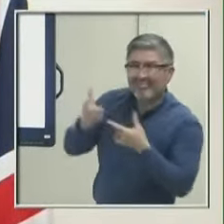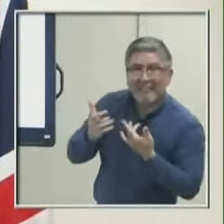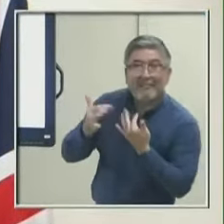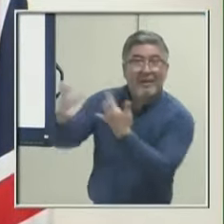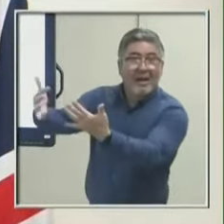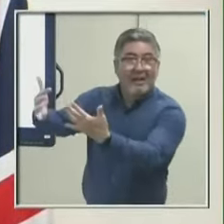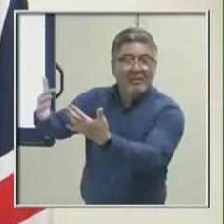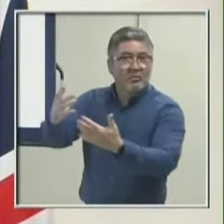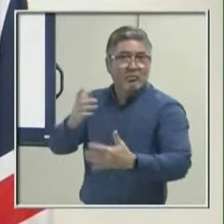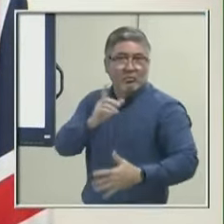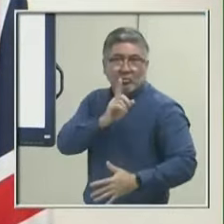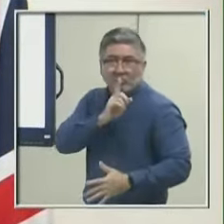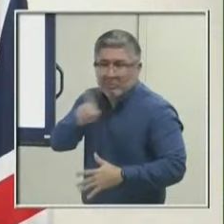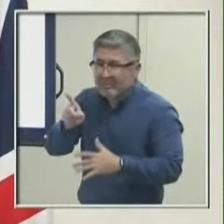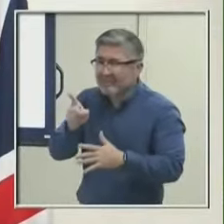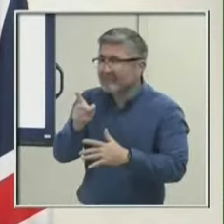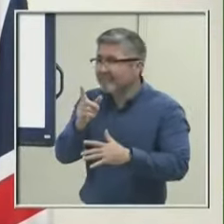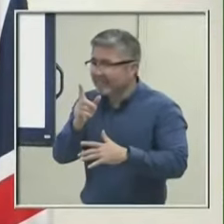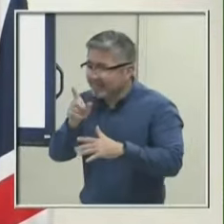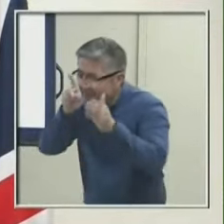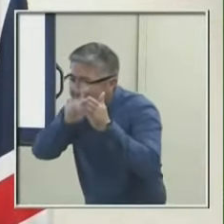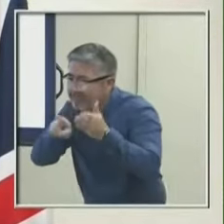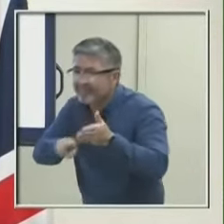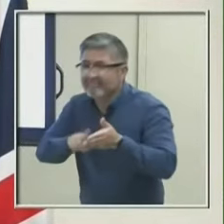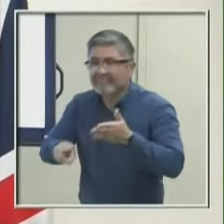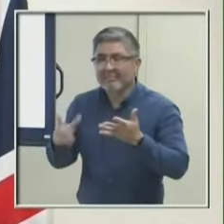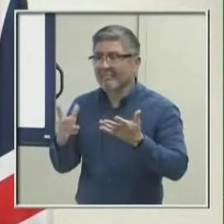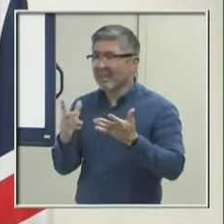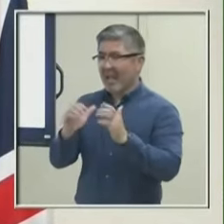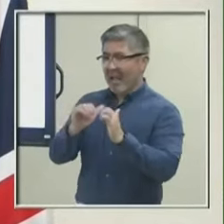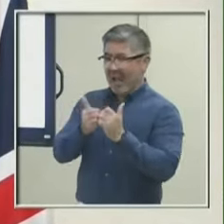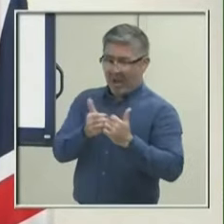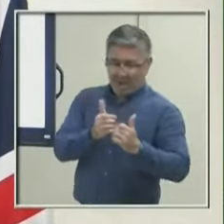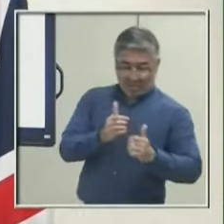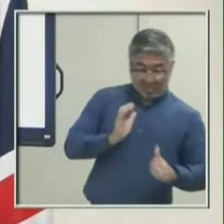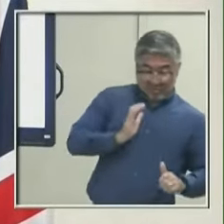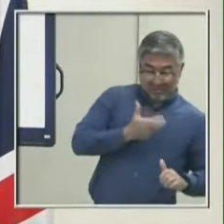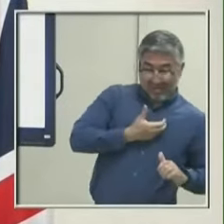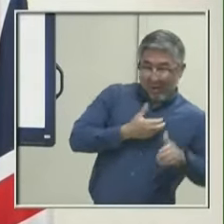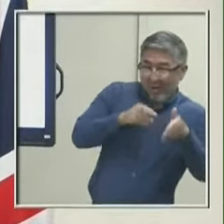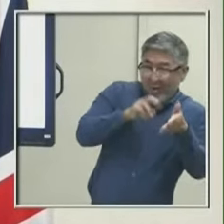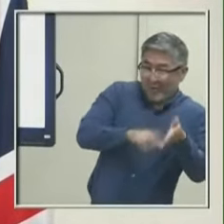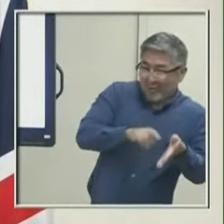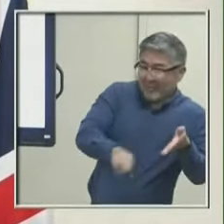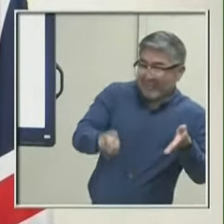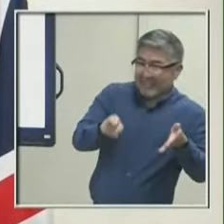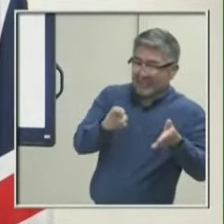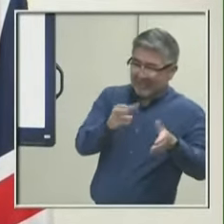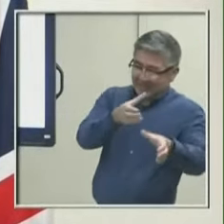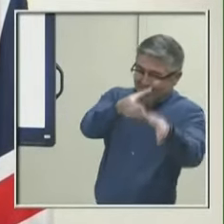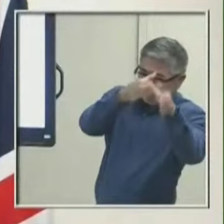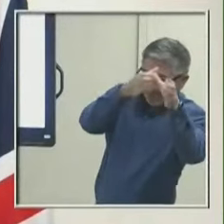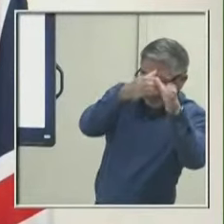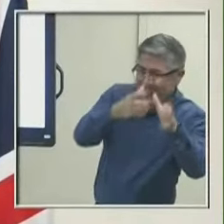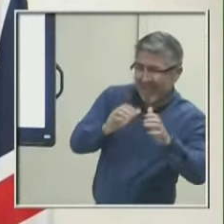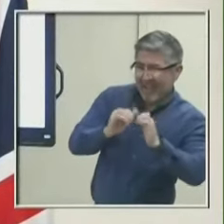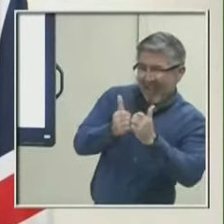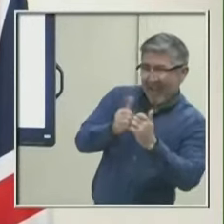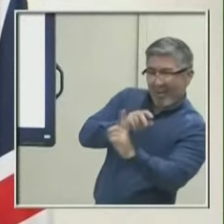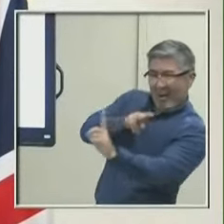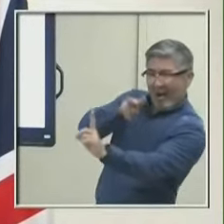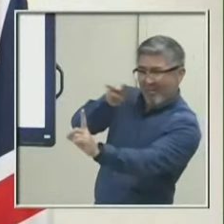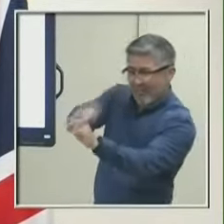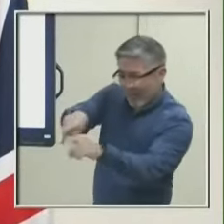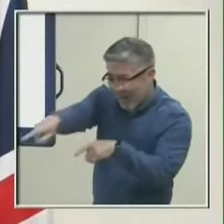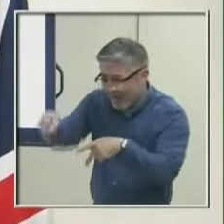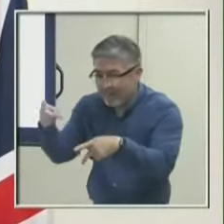details, trying to understand, trying to figure out how we could apply our research knowledge and what we've learned over the